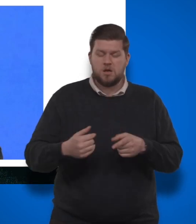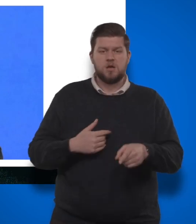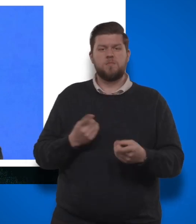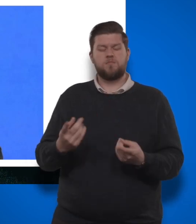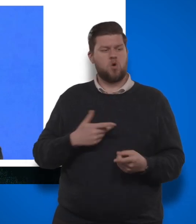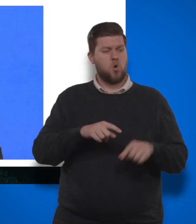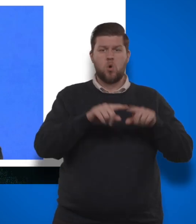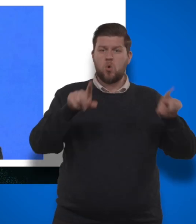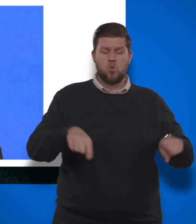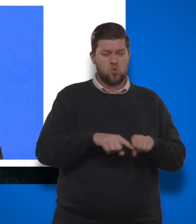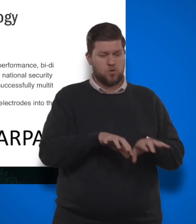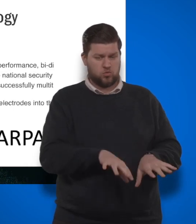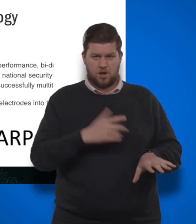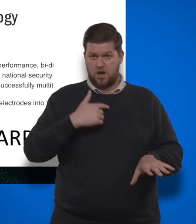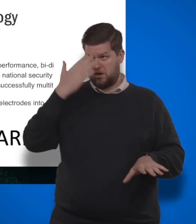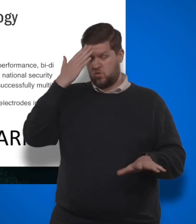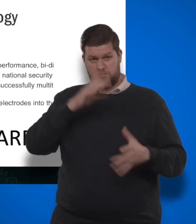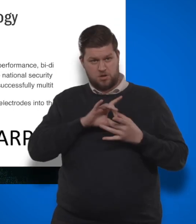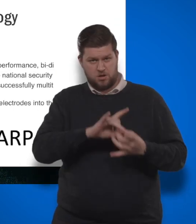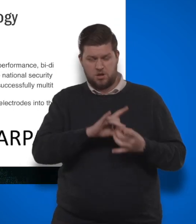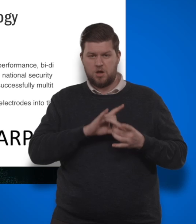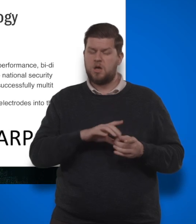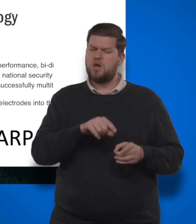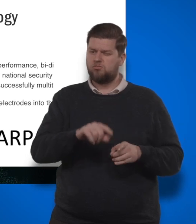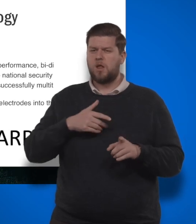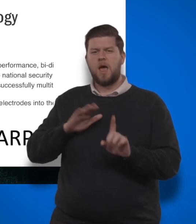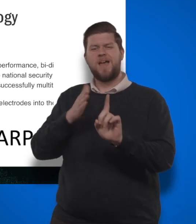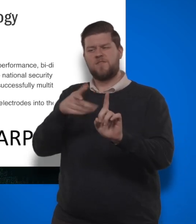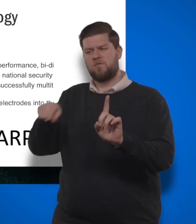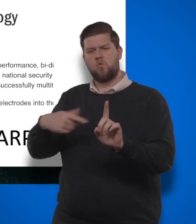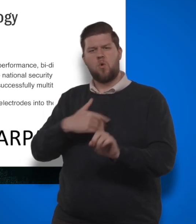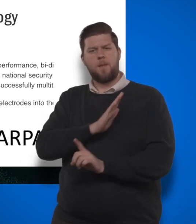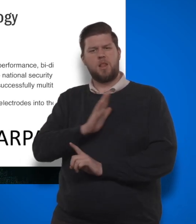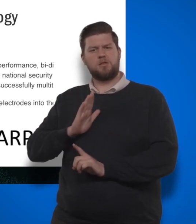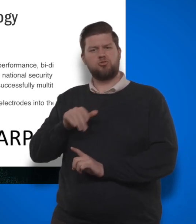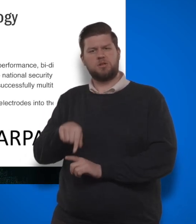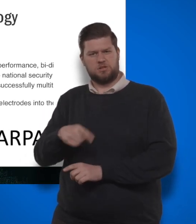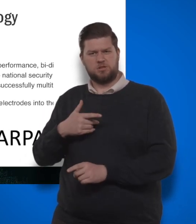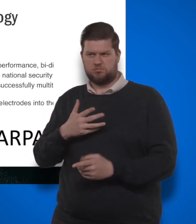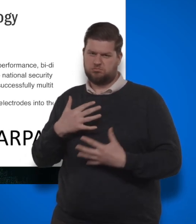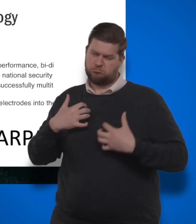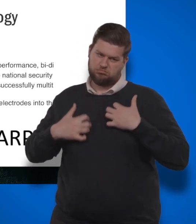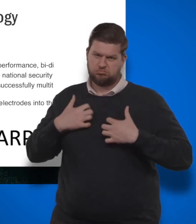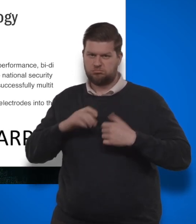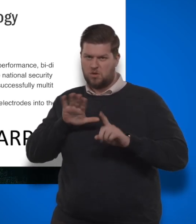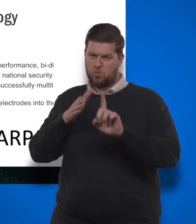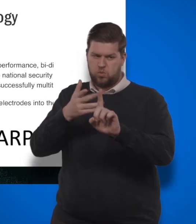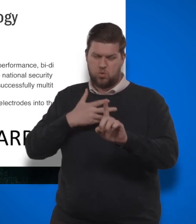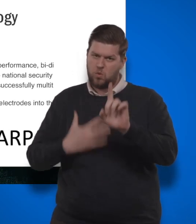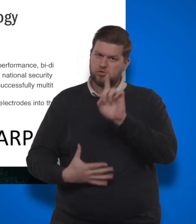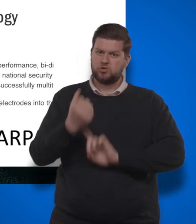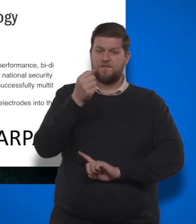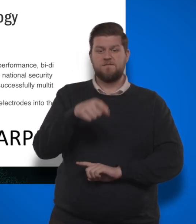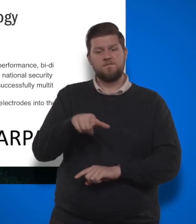research around the world. So this is the US military research institution, DARPA,